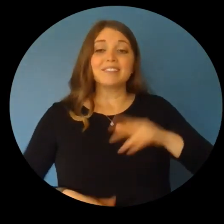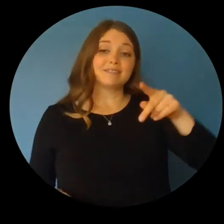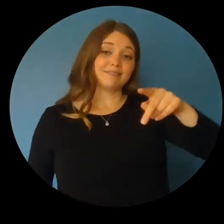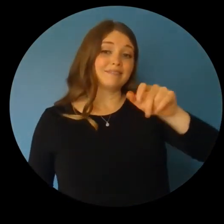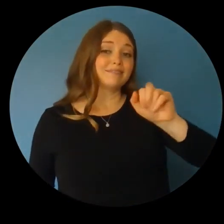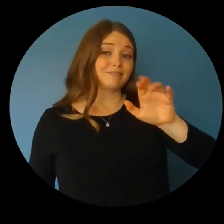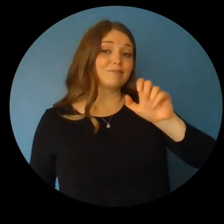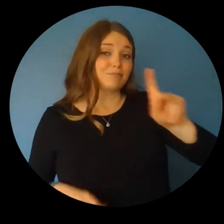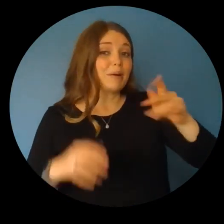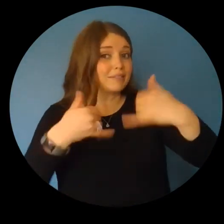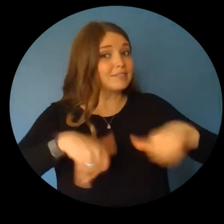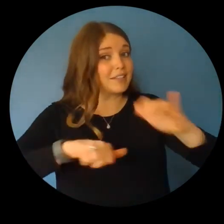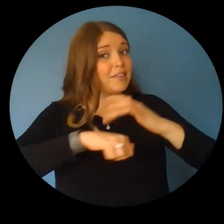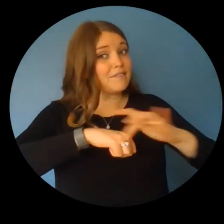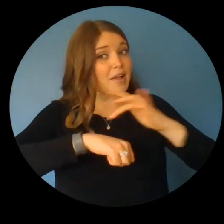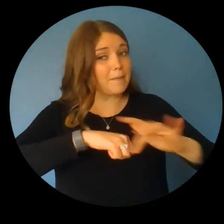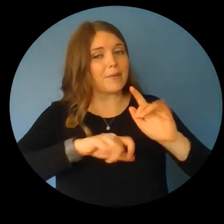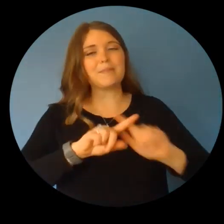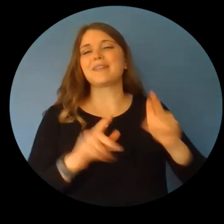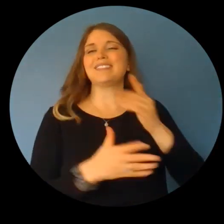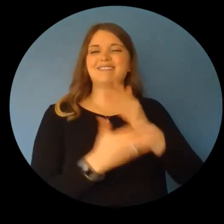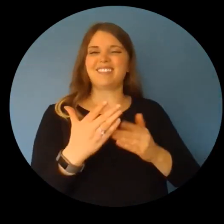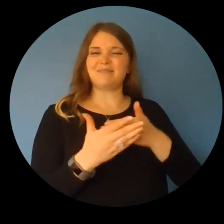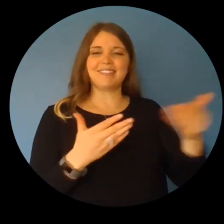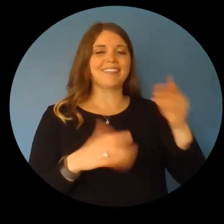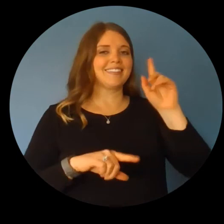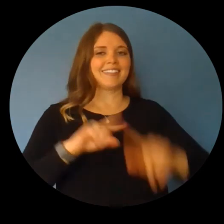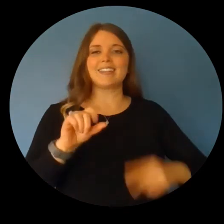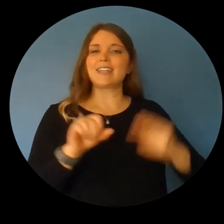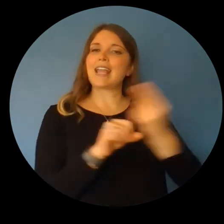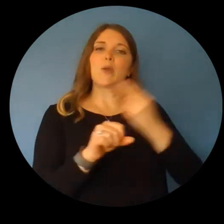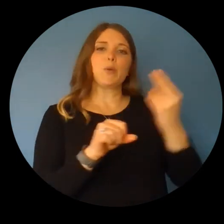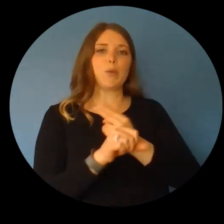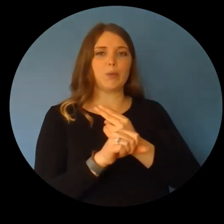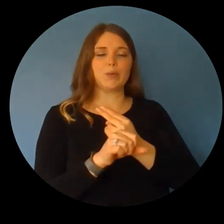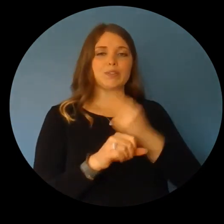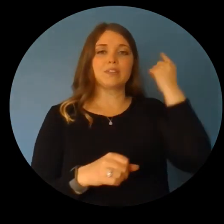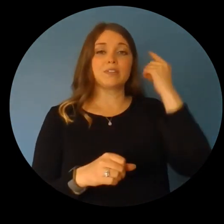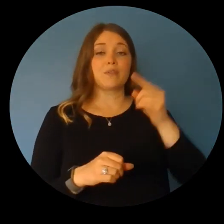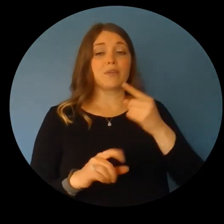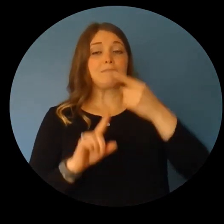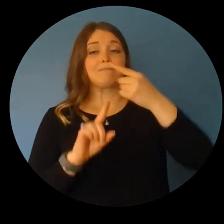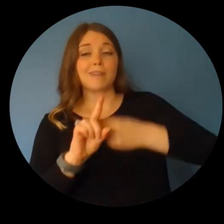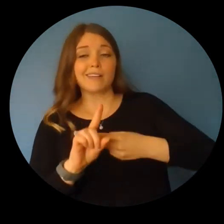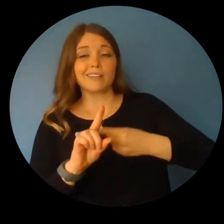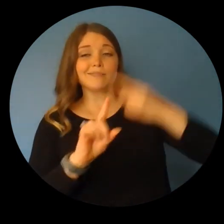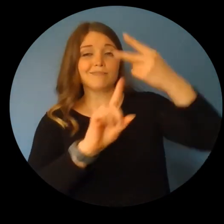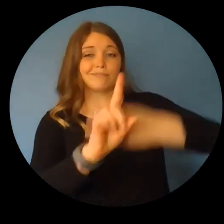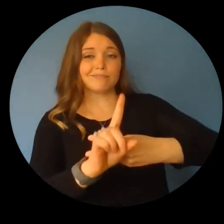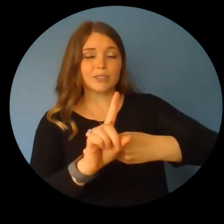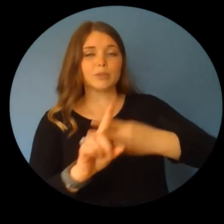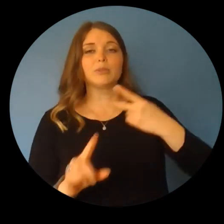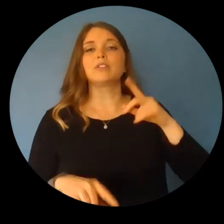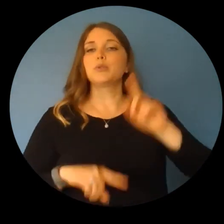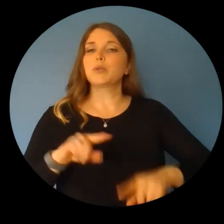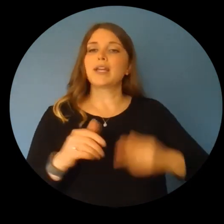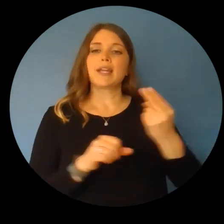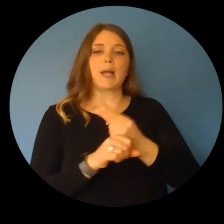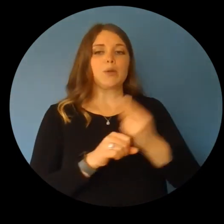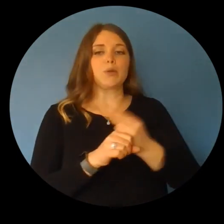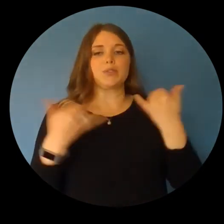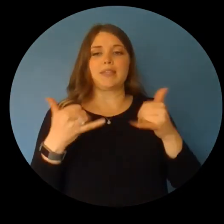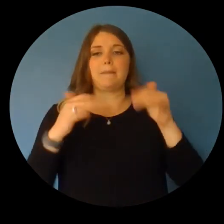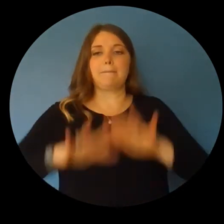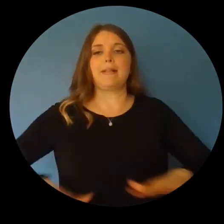parks that we do not want you to play on. So for the next at least month, maybe a little bit longer, we don't want you to play on any of the